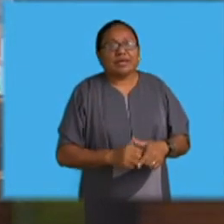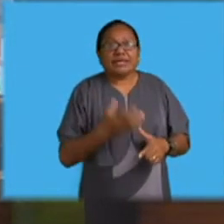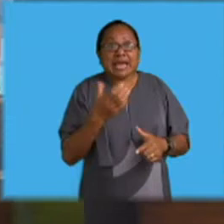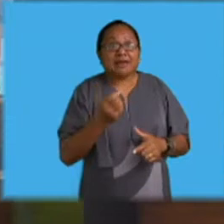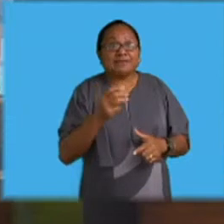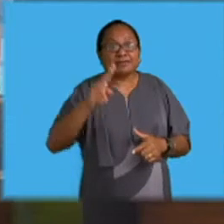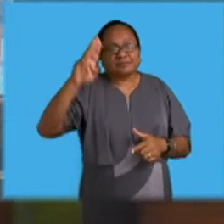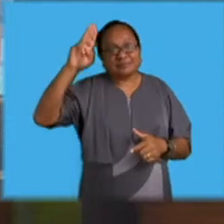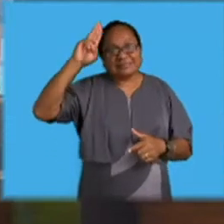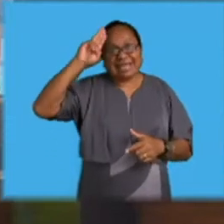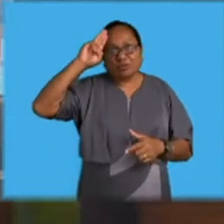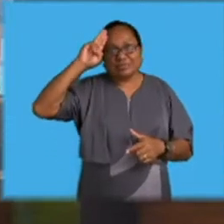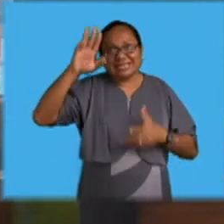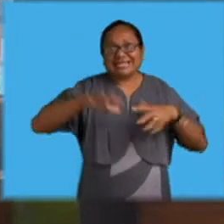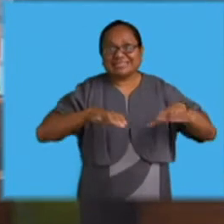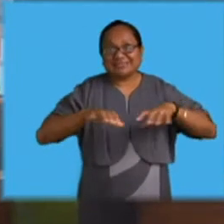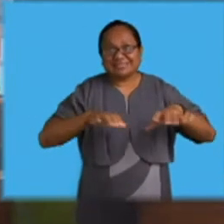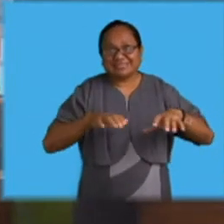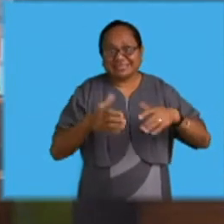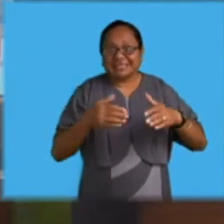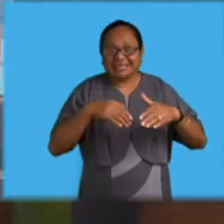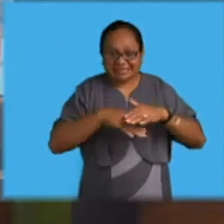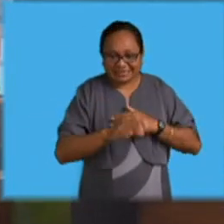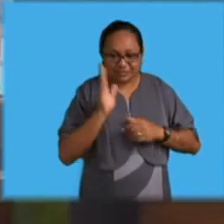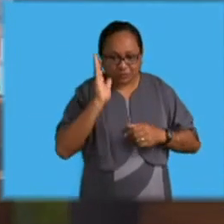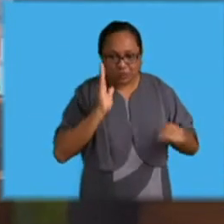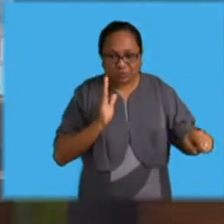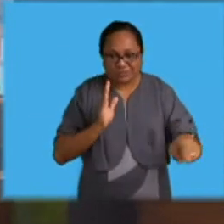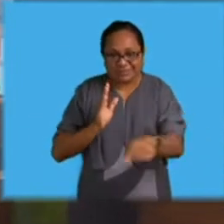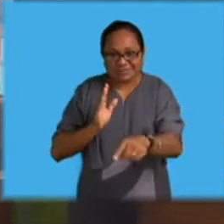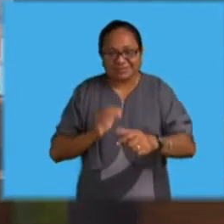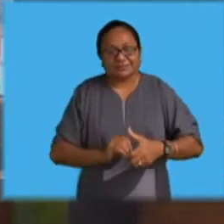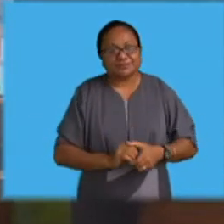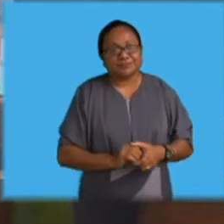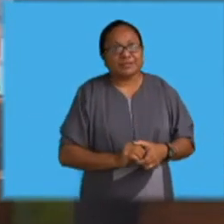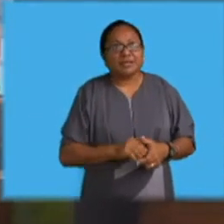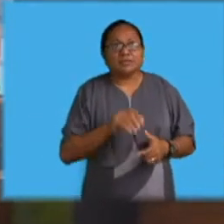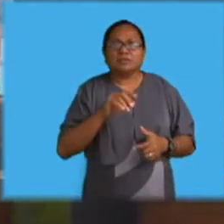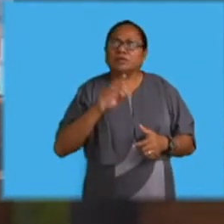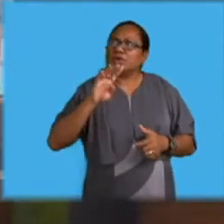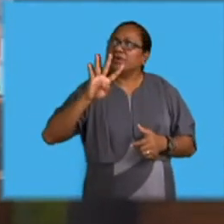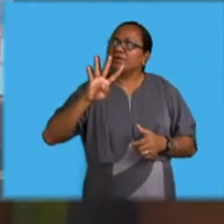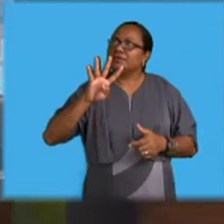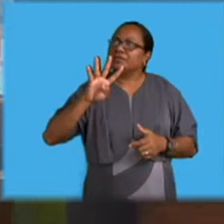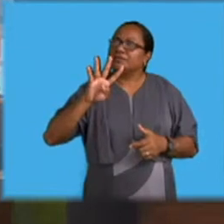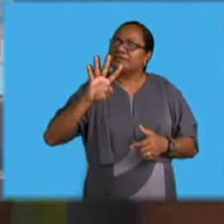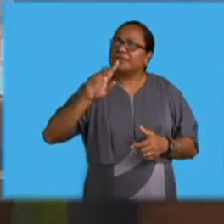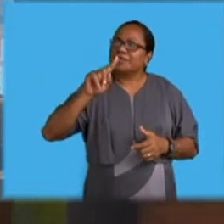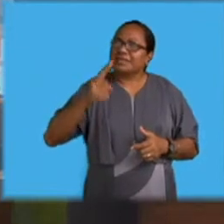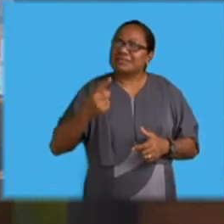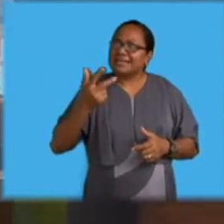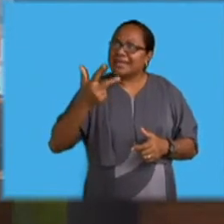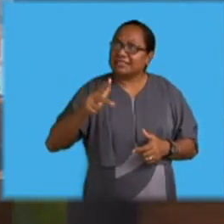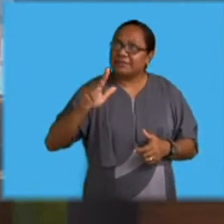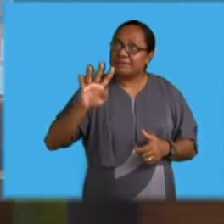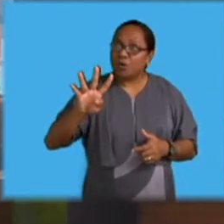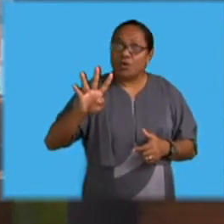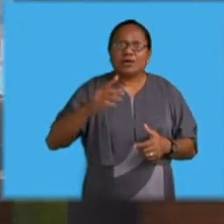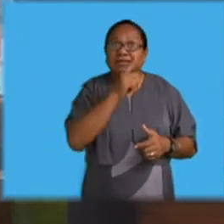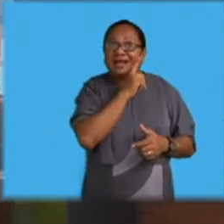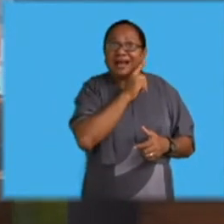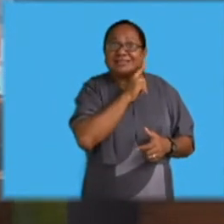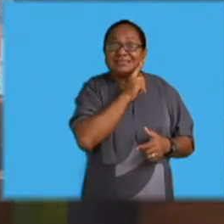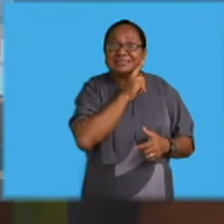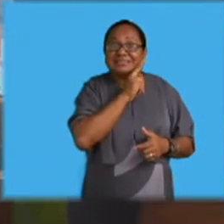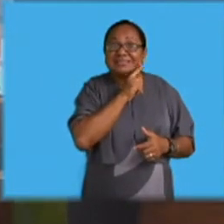scouting activities in their respective schools. Similarly, in 2016, 4,854 primary school girls from all around